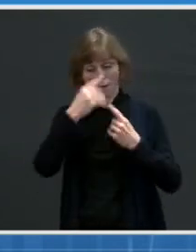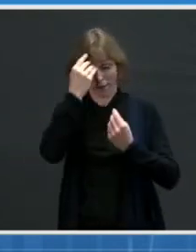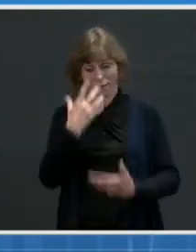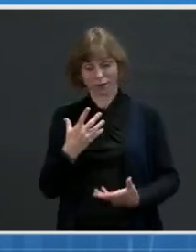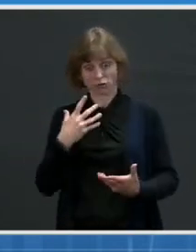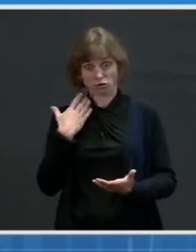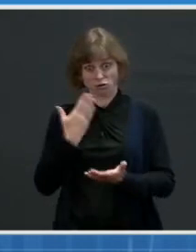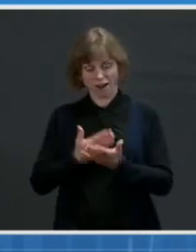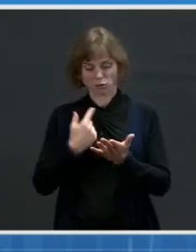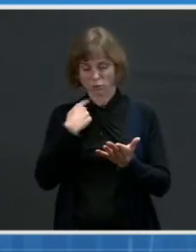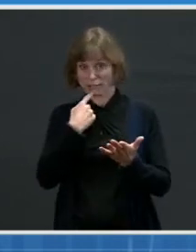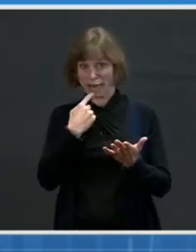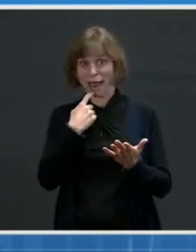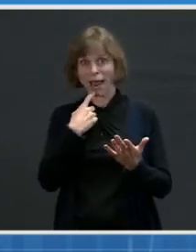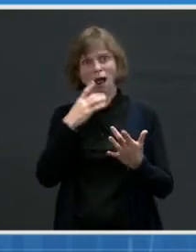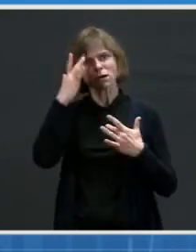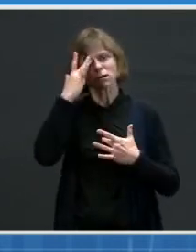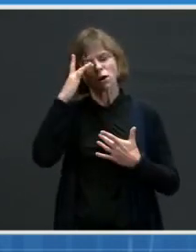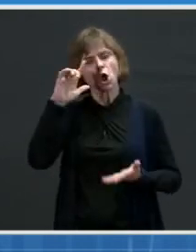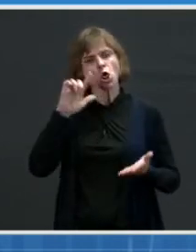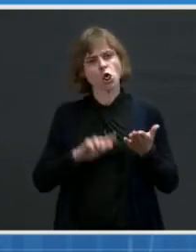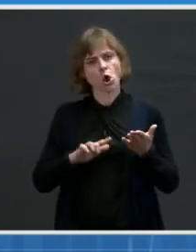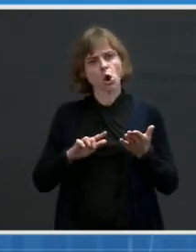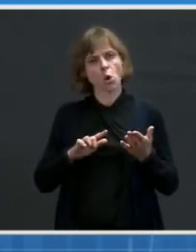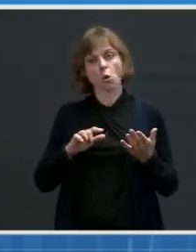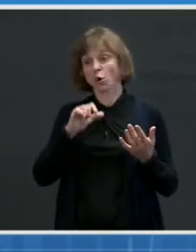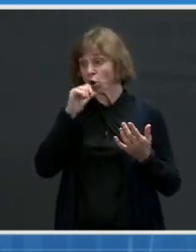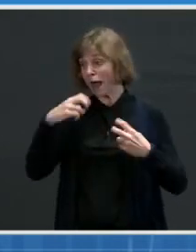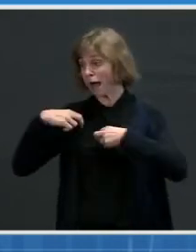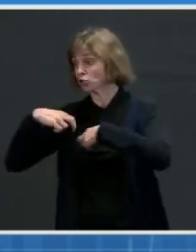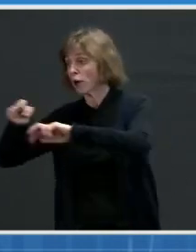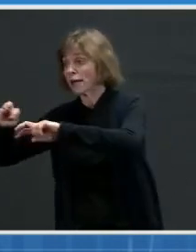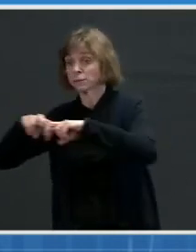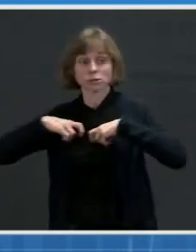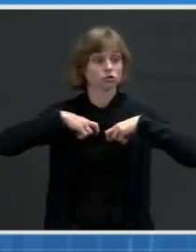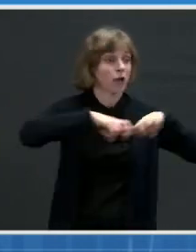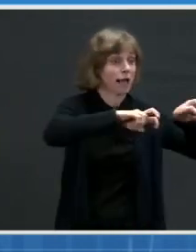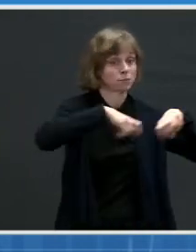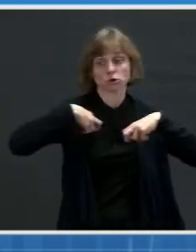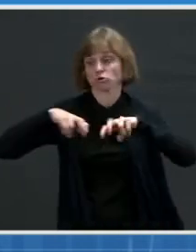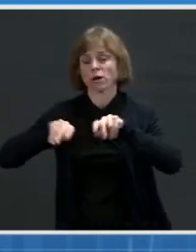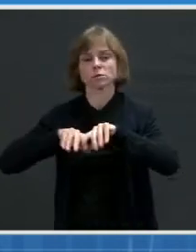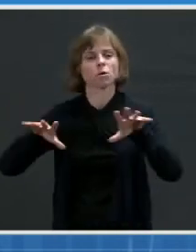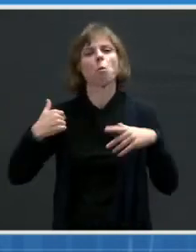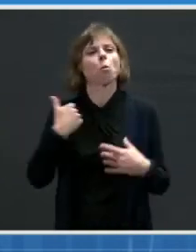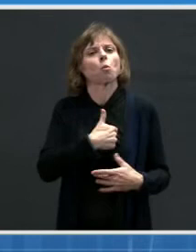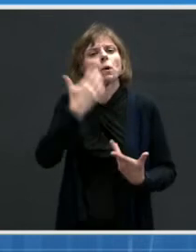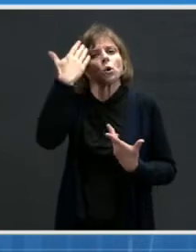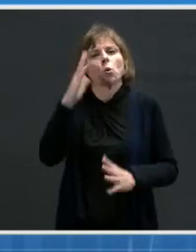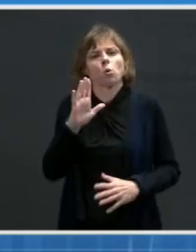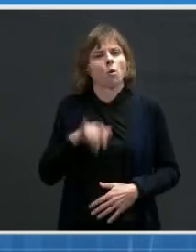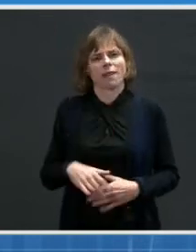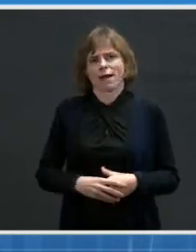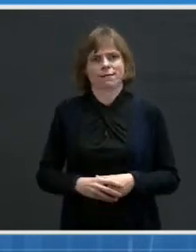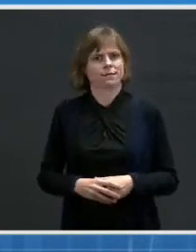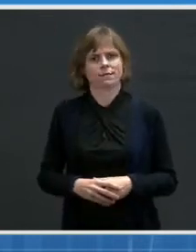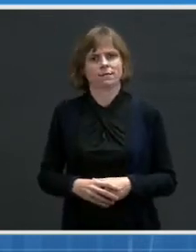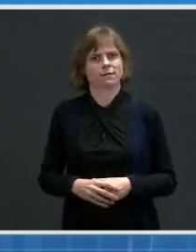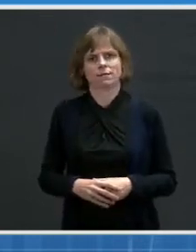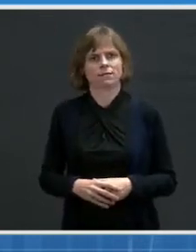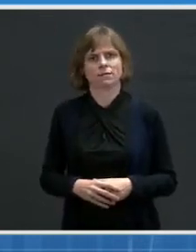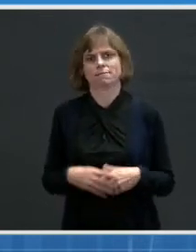is quite low and you're not transmitting it, we don't know that now. And for that reason, we want to make sure that